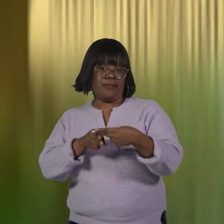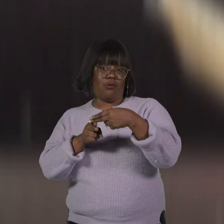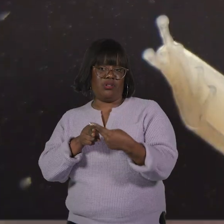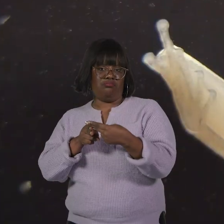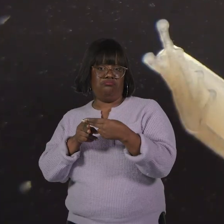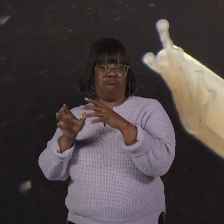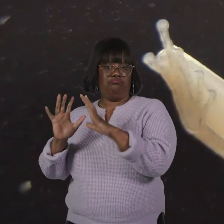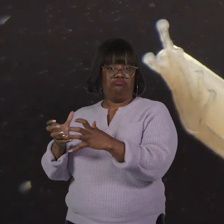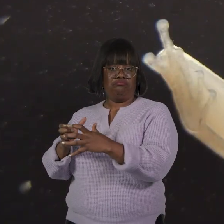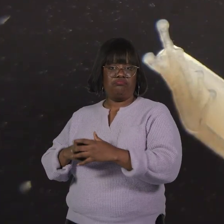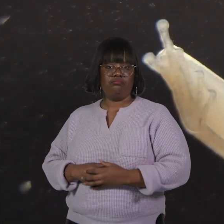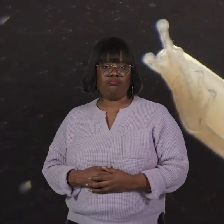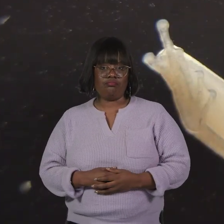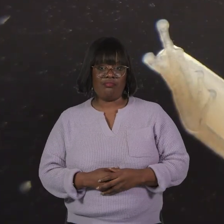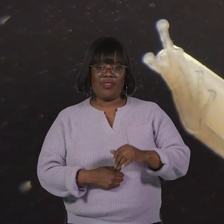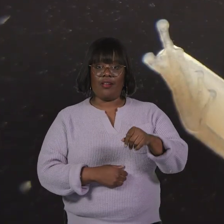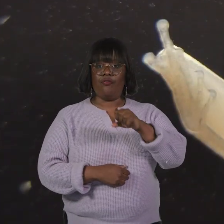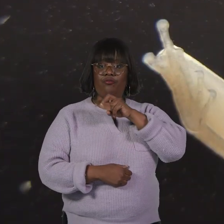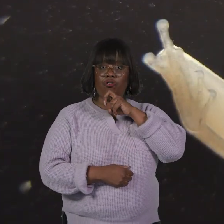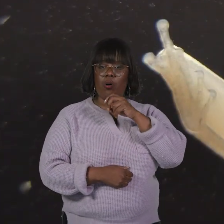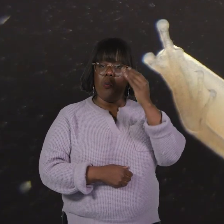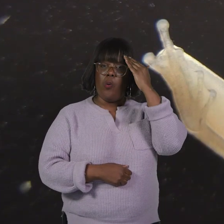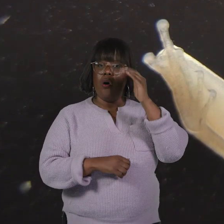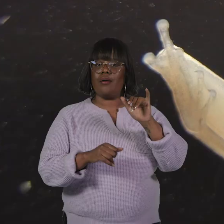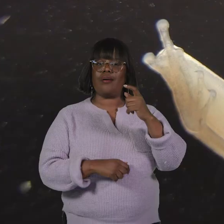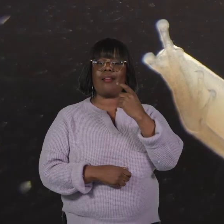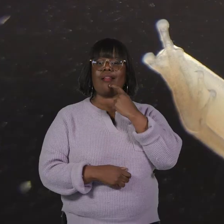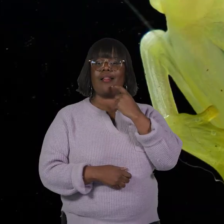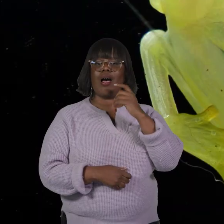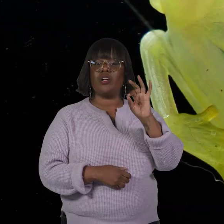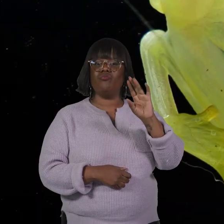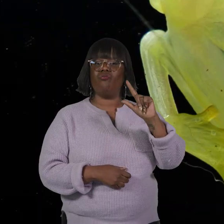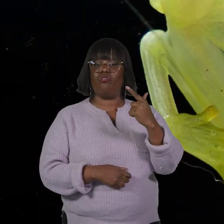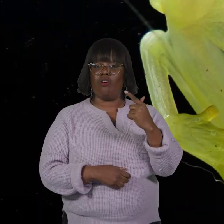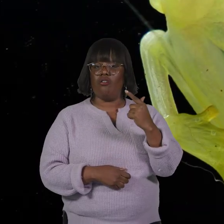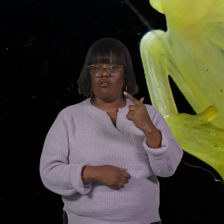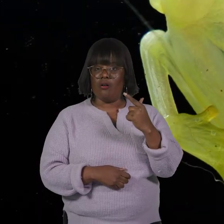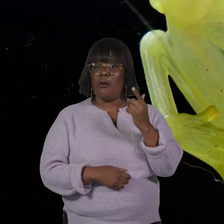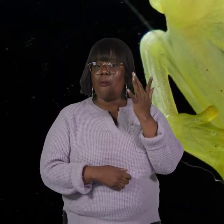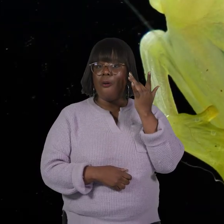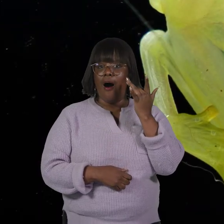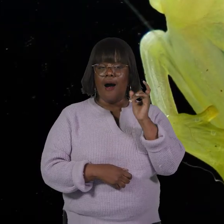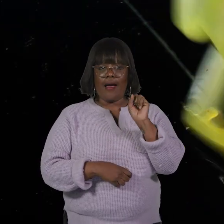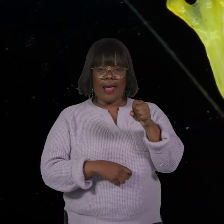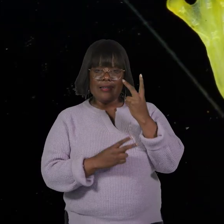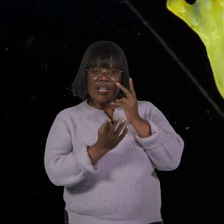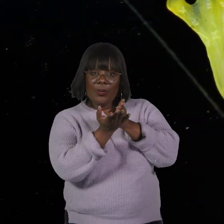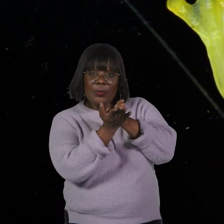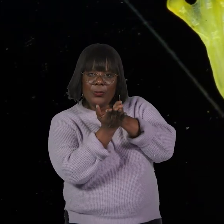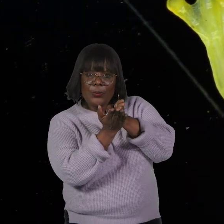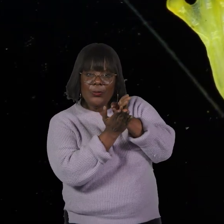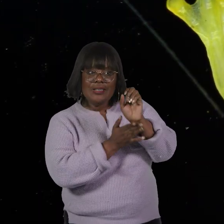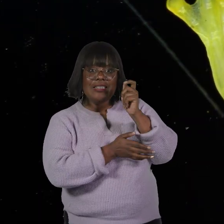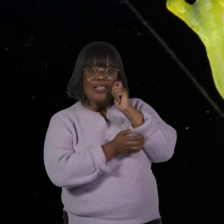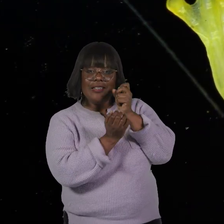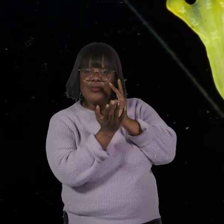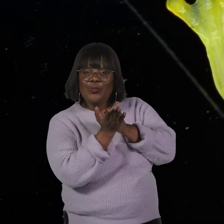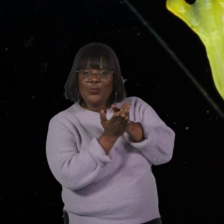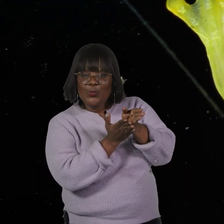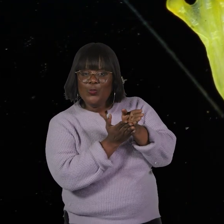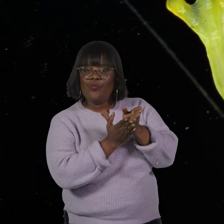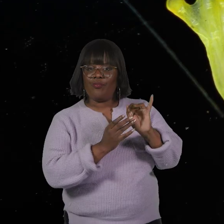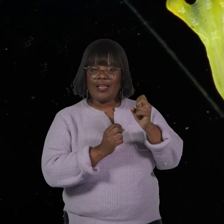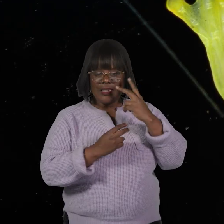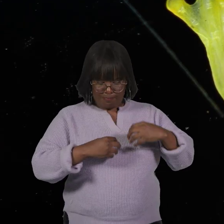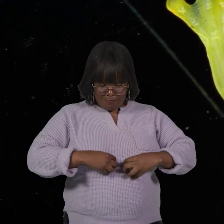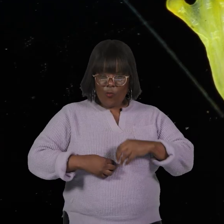There is a frog known as a glass frog because its skin is transparent and you can see its